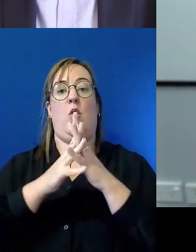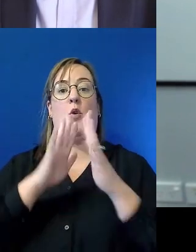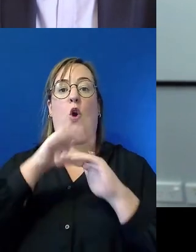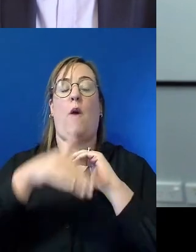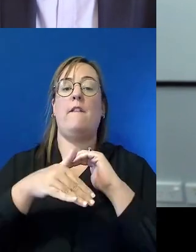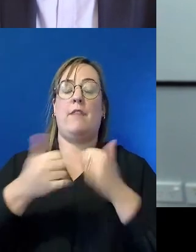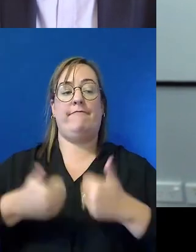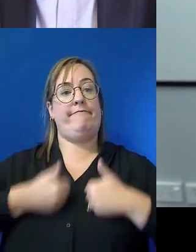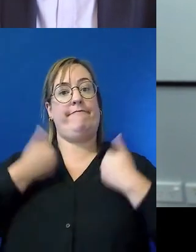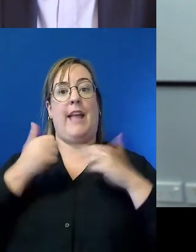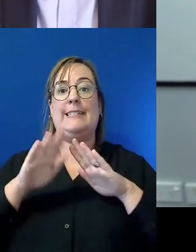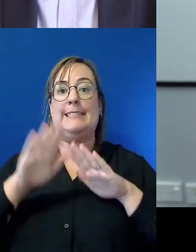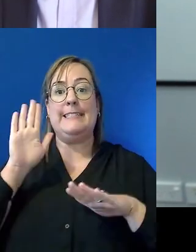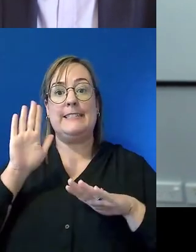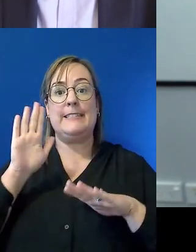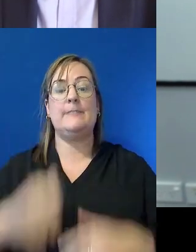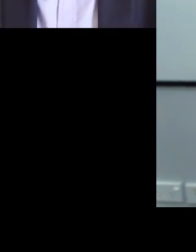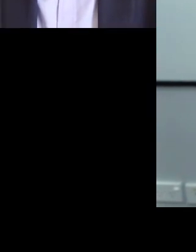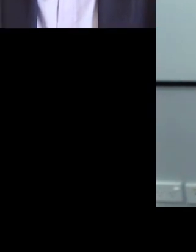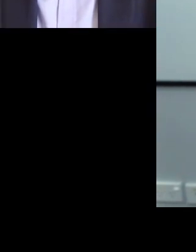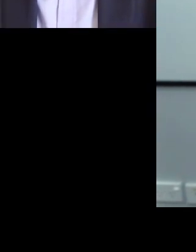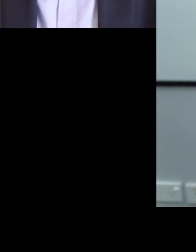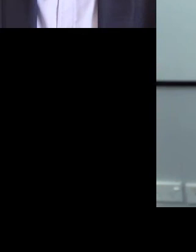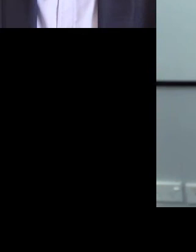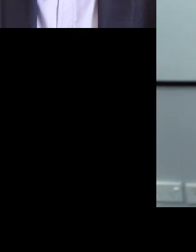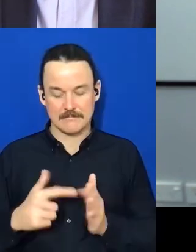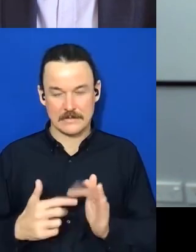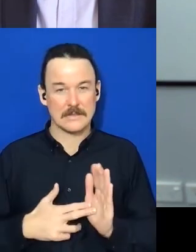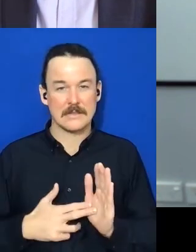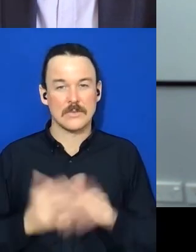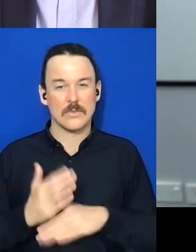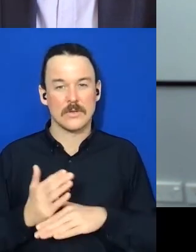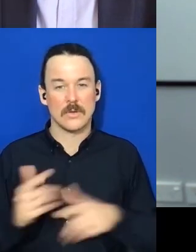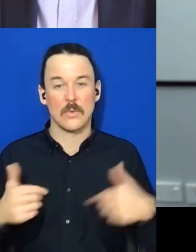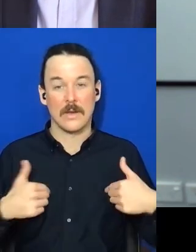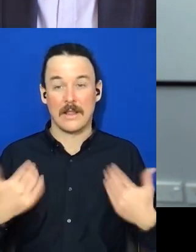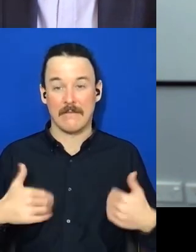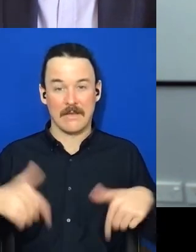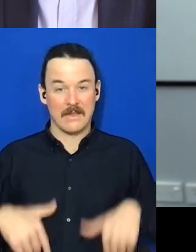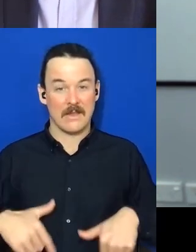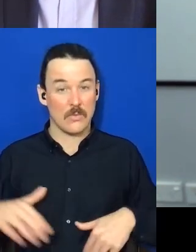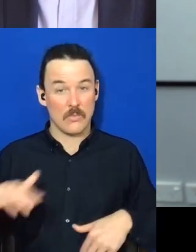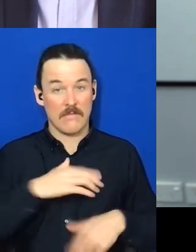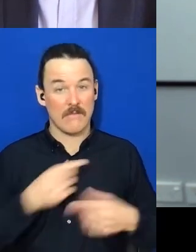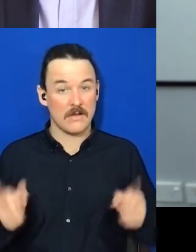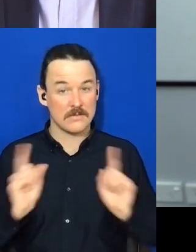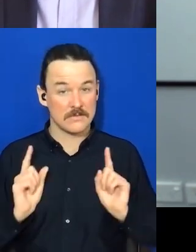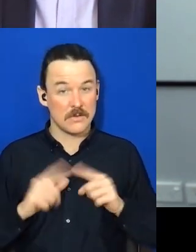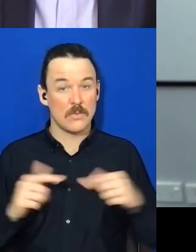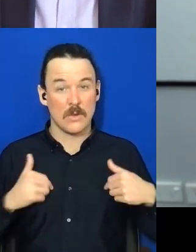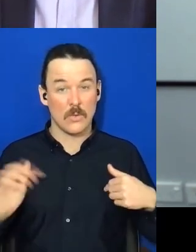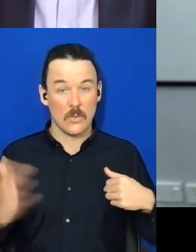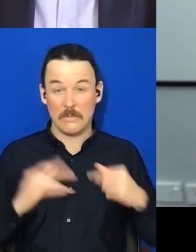live in Aotearoa, yeah, and we are all exposed to government systems at